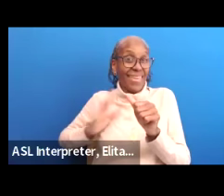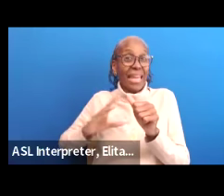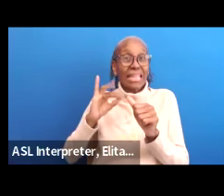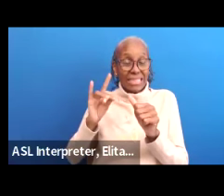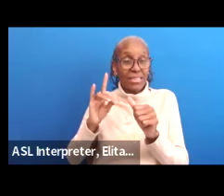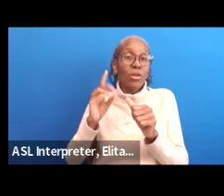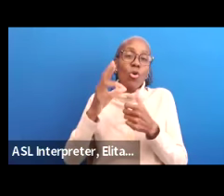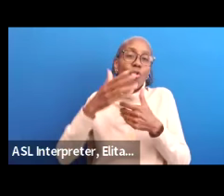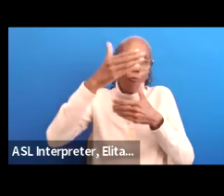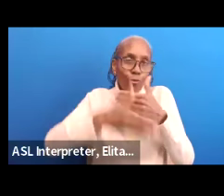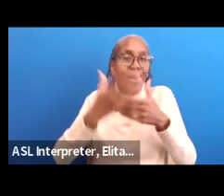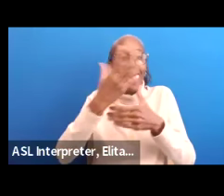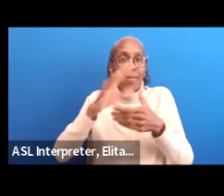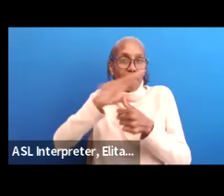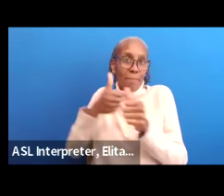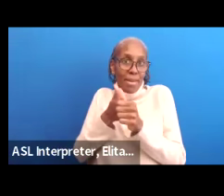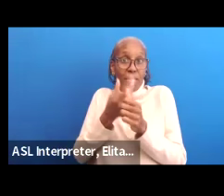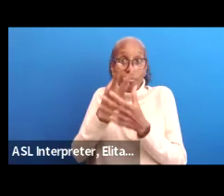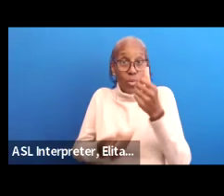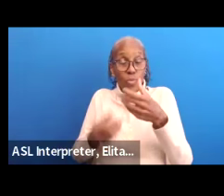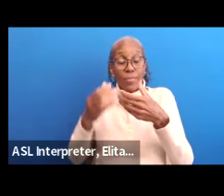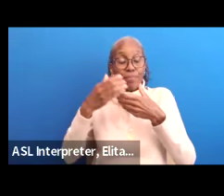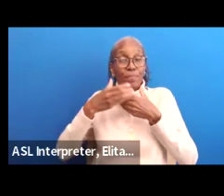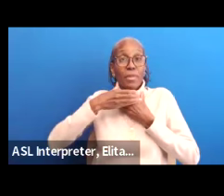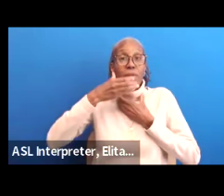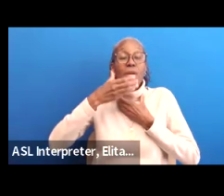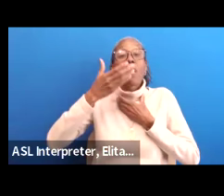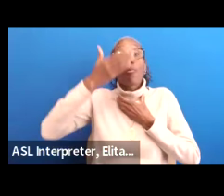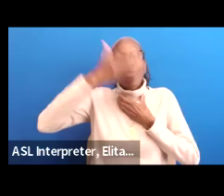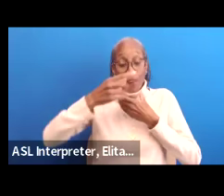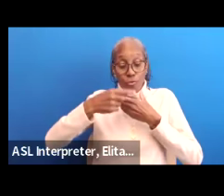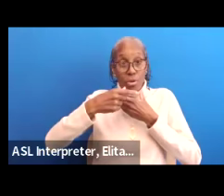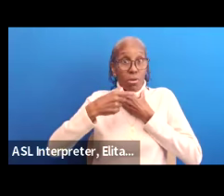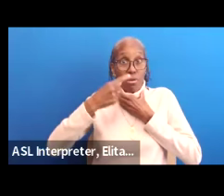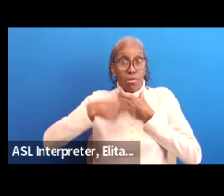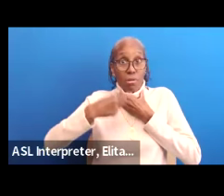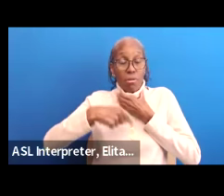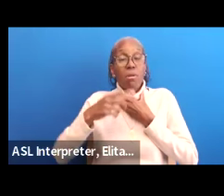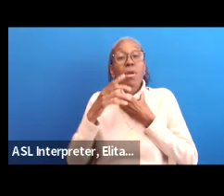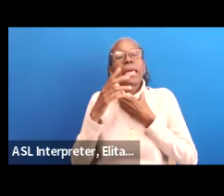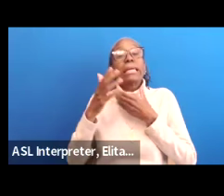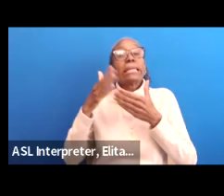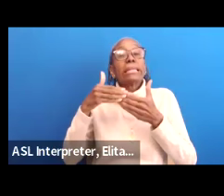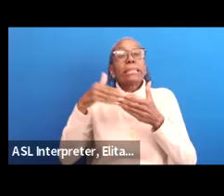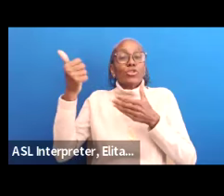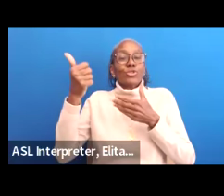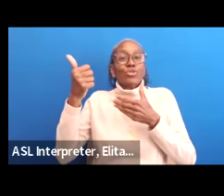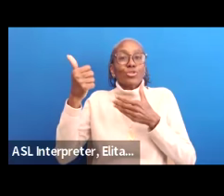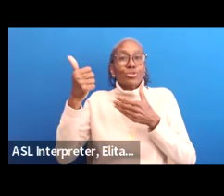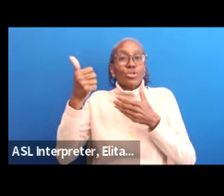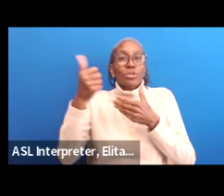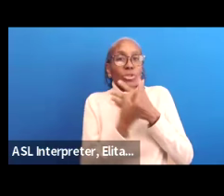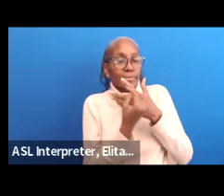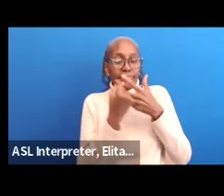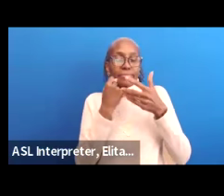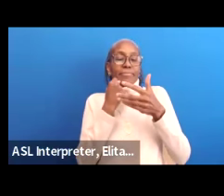from the front and the back. But the front of the neck is easier, it's easier to get to